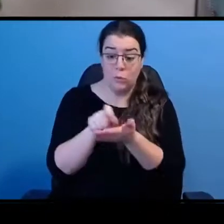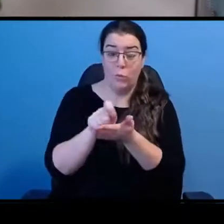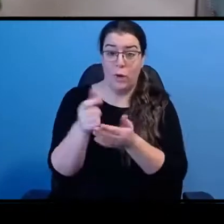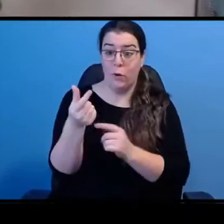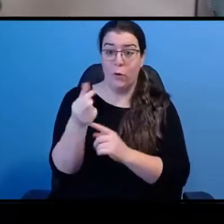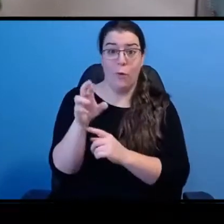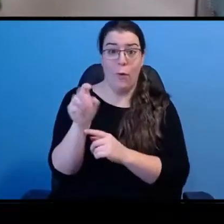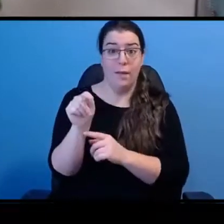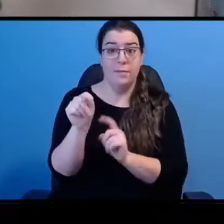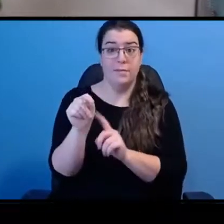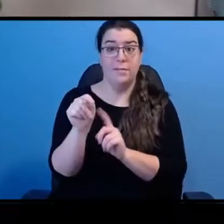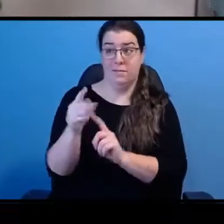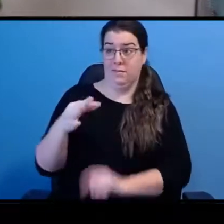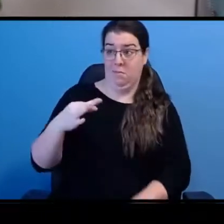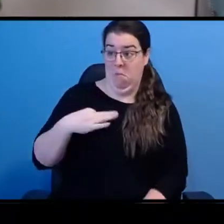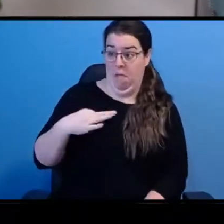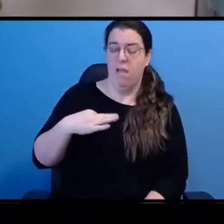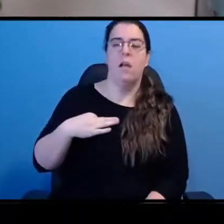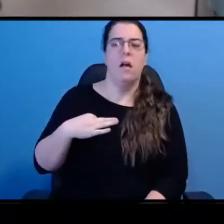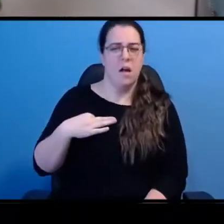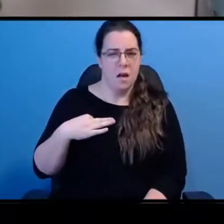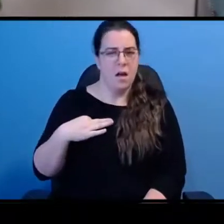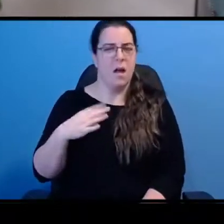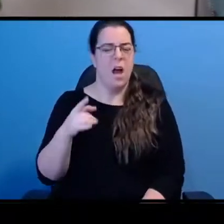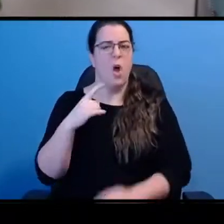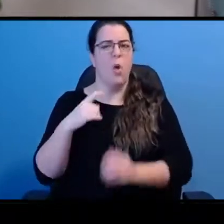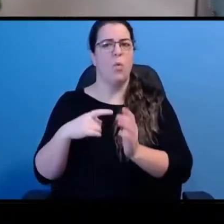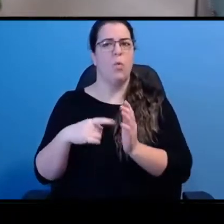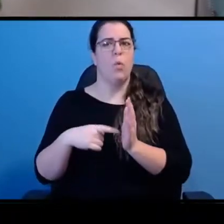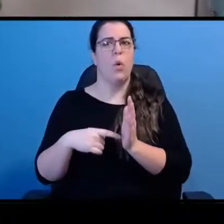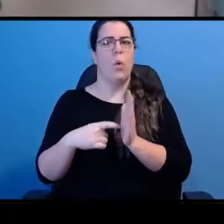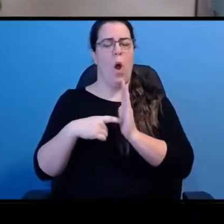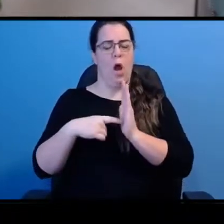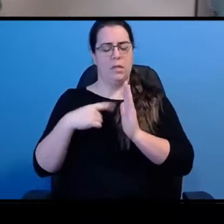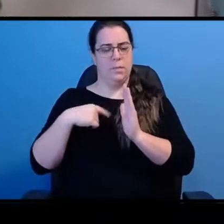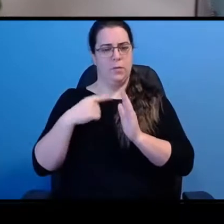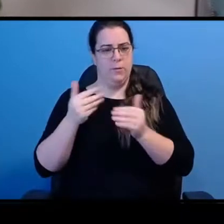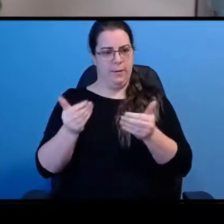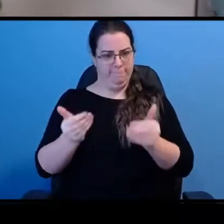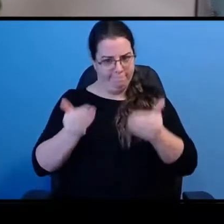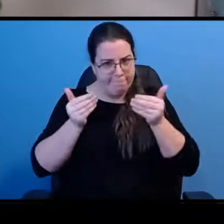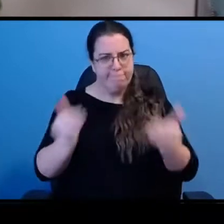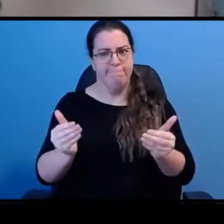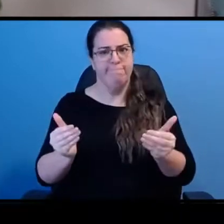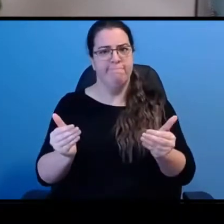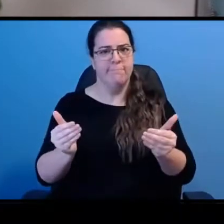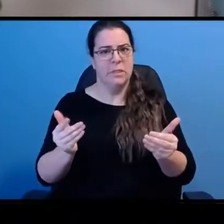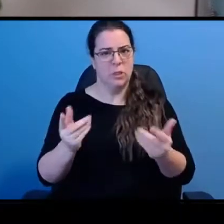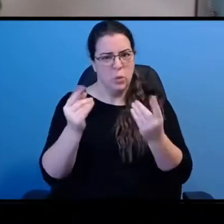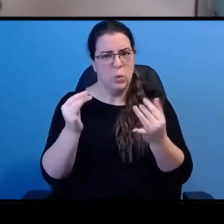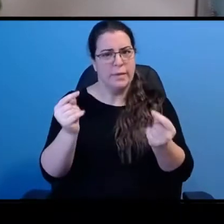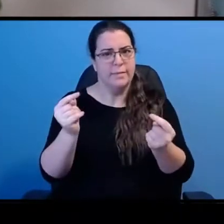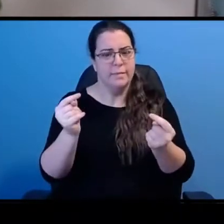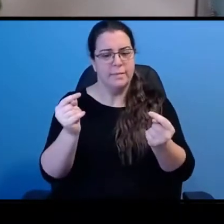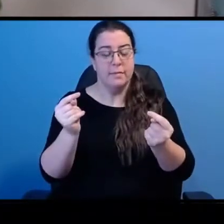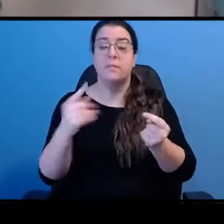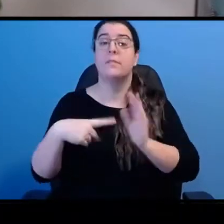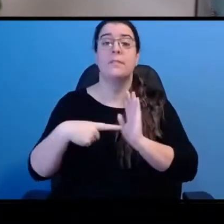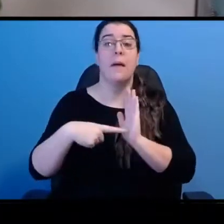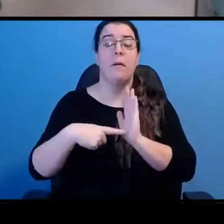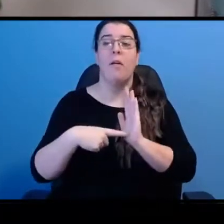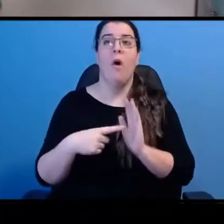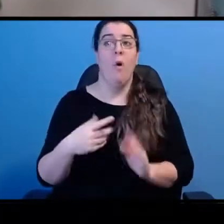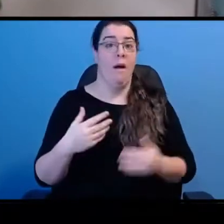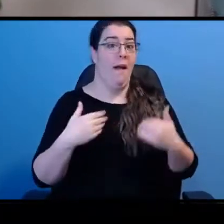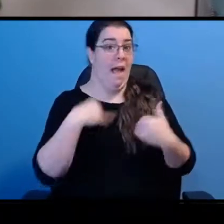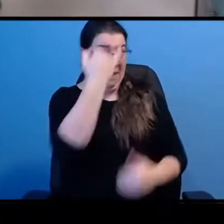project, because you have to start thinking about, you have this idea of an art project, but then you have to start thinking